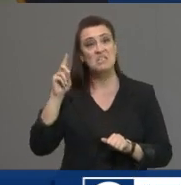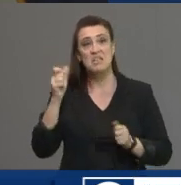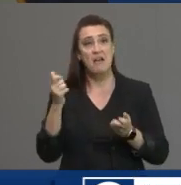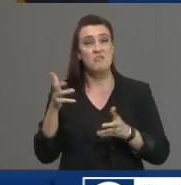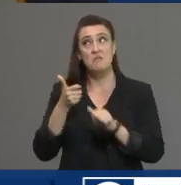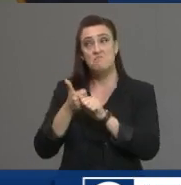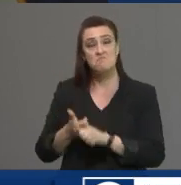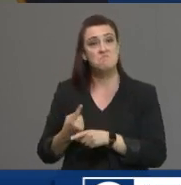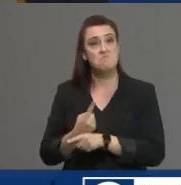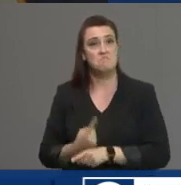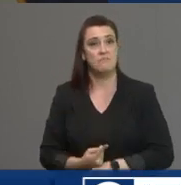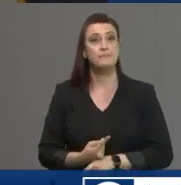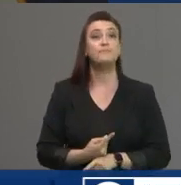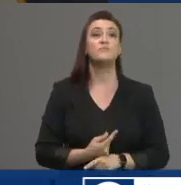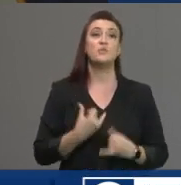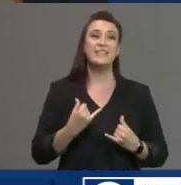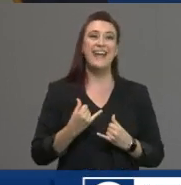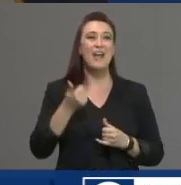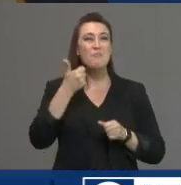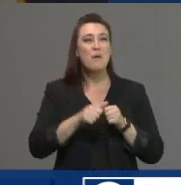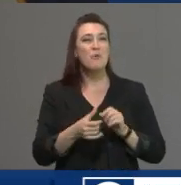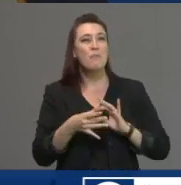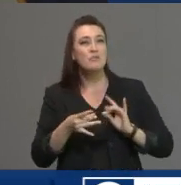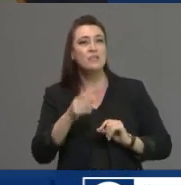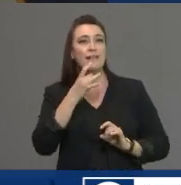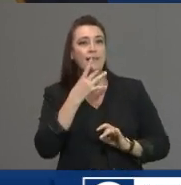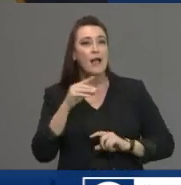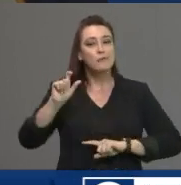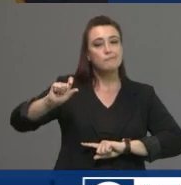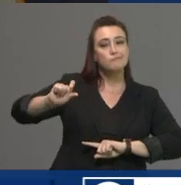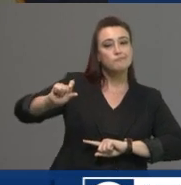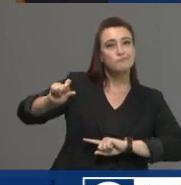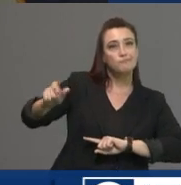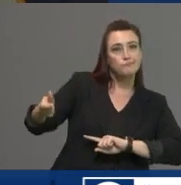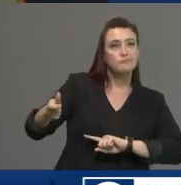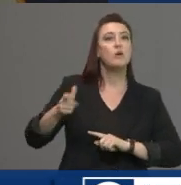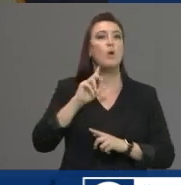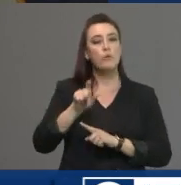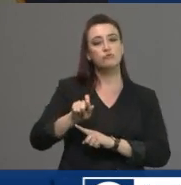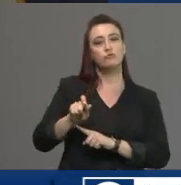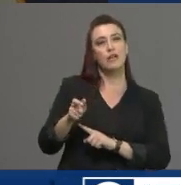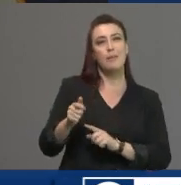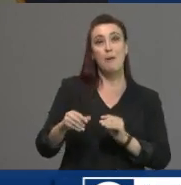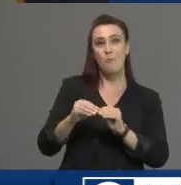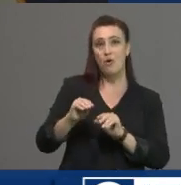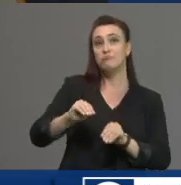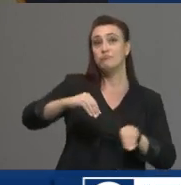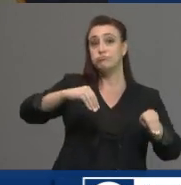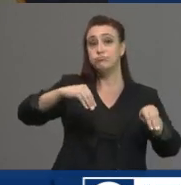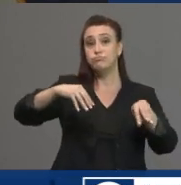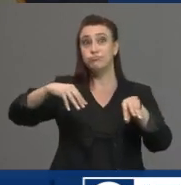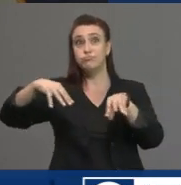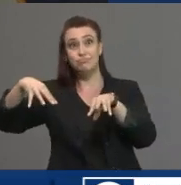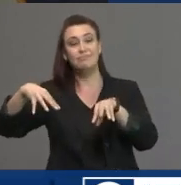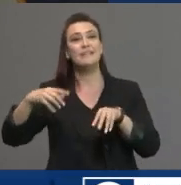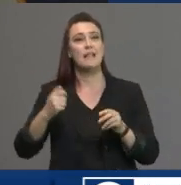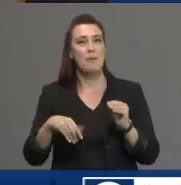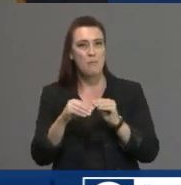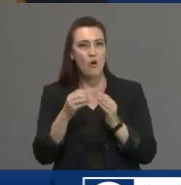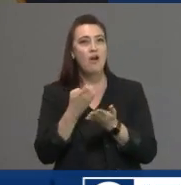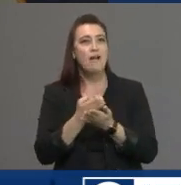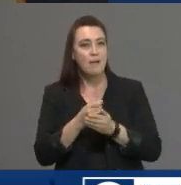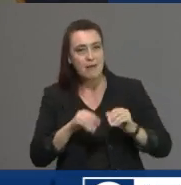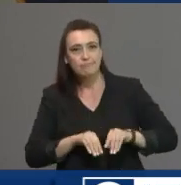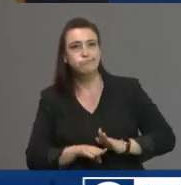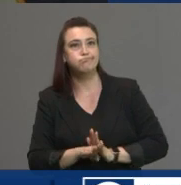So today we get the chance to turn that dial a little bit more to the right to brighten Arizona's economy and to bring